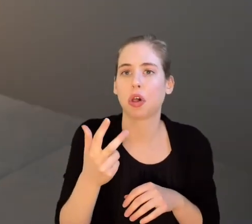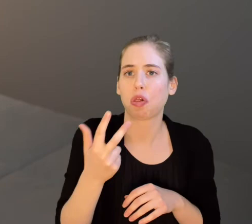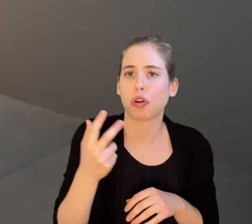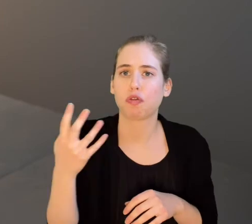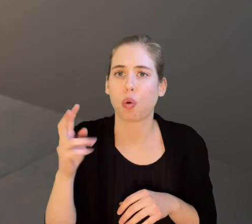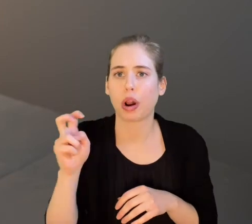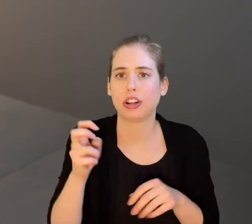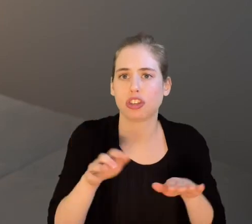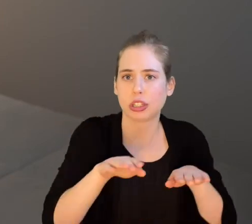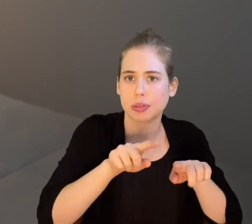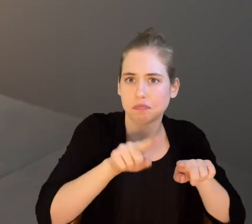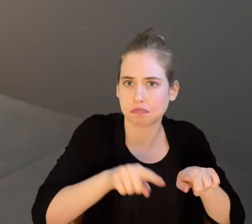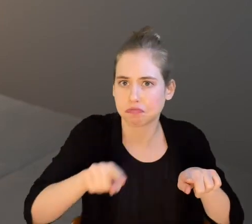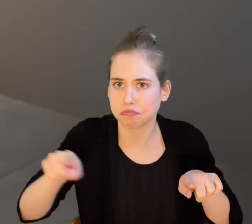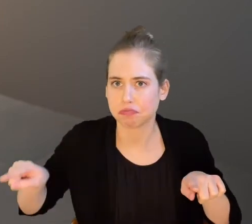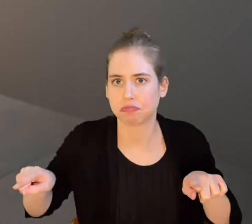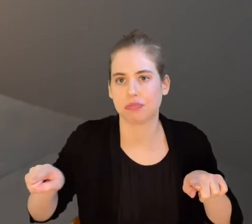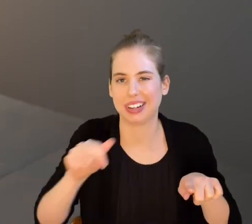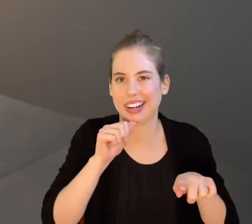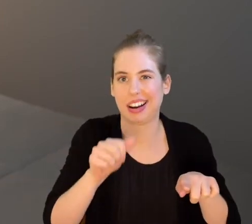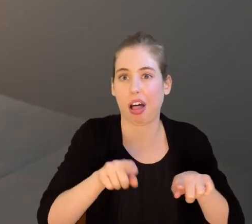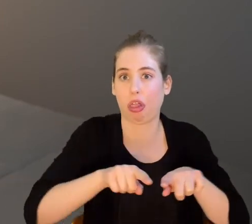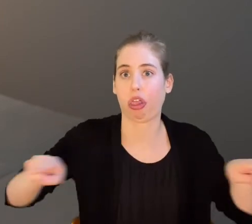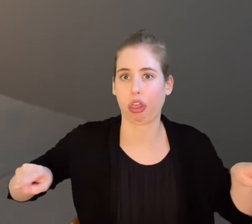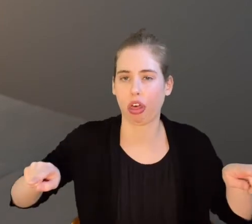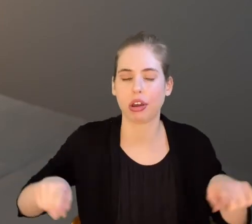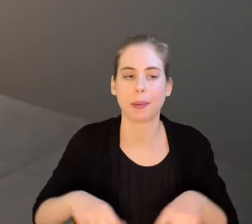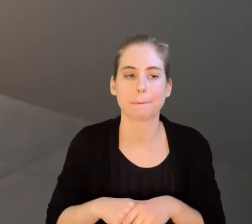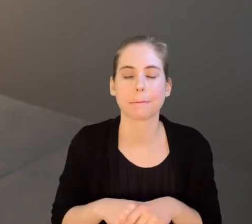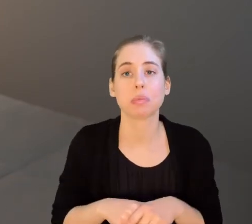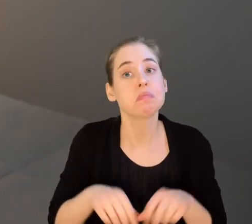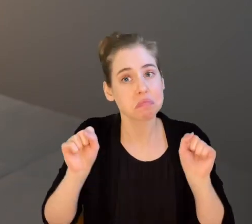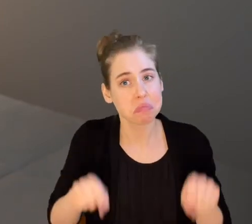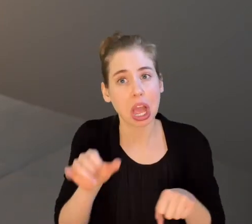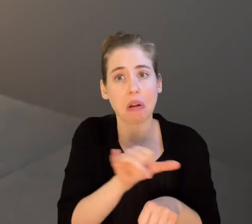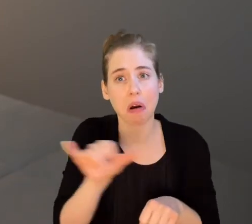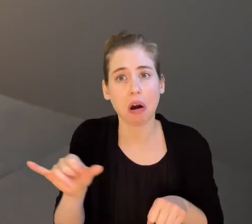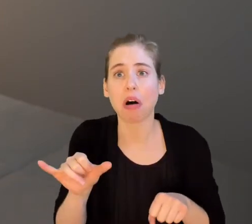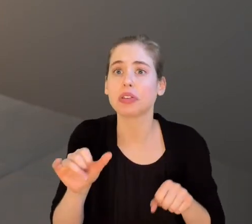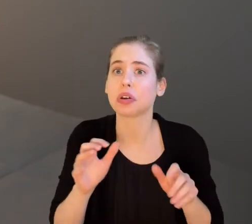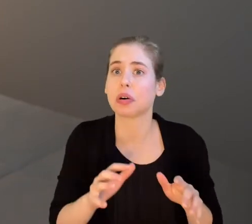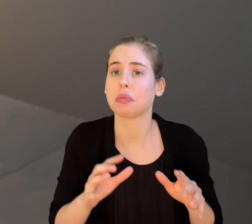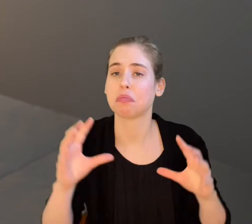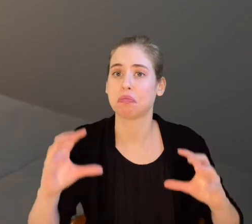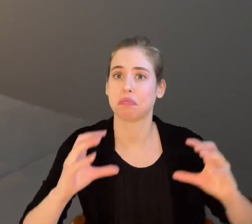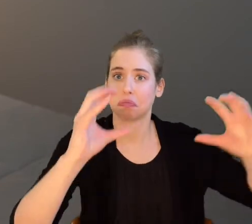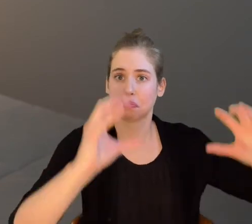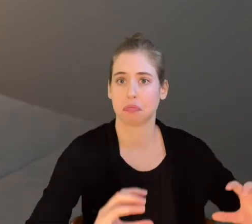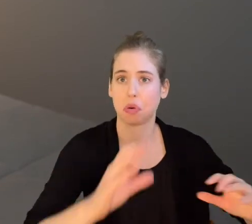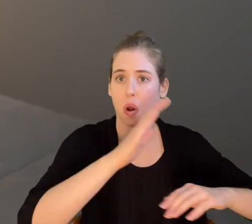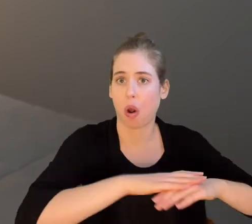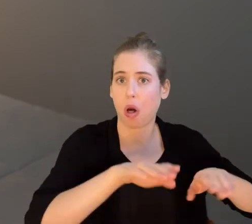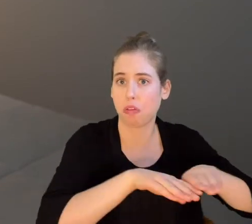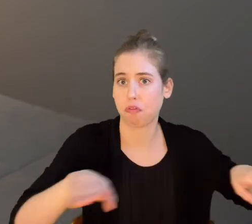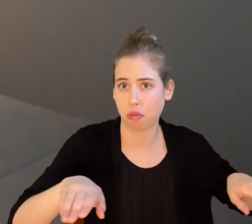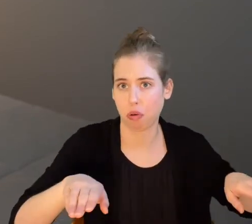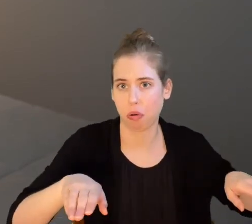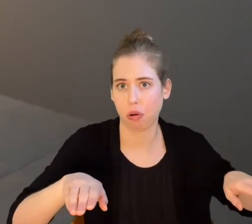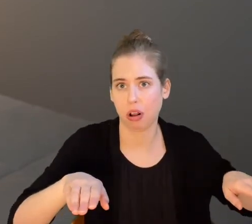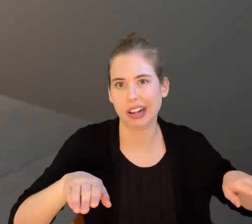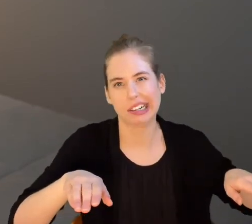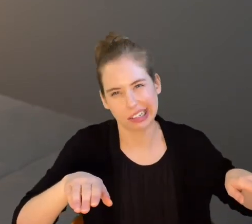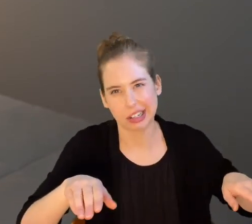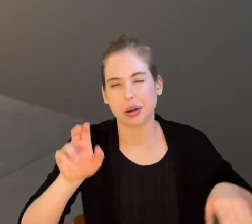floor, NOLA doesn't recommend this. If placing the mattress on the floor is your only option, just make sure to thoroughly